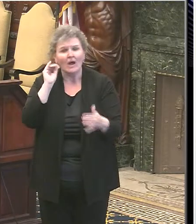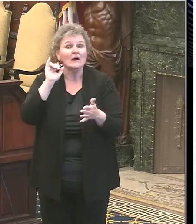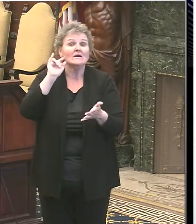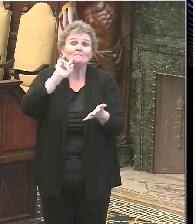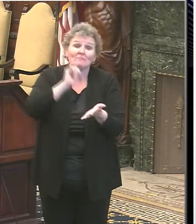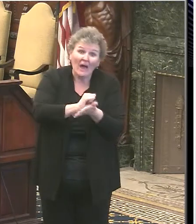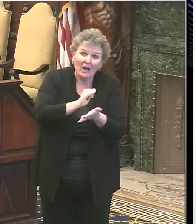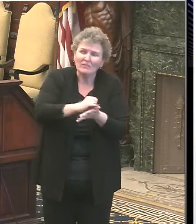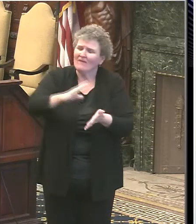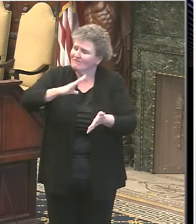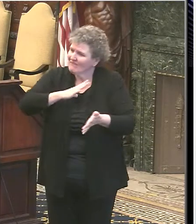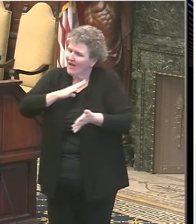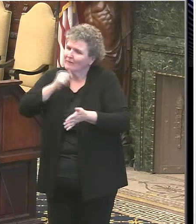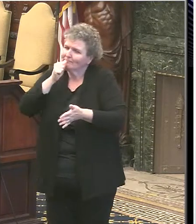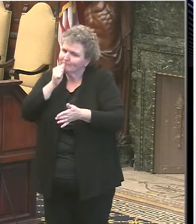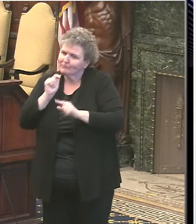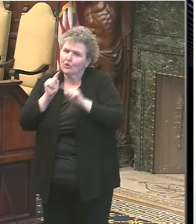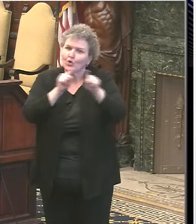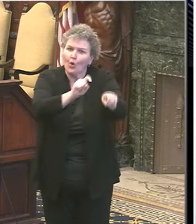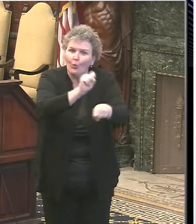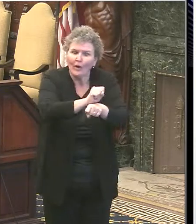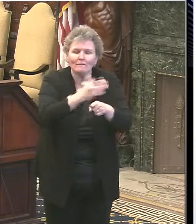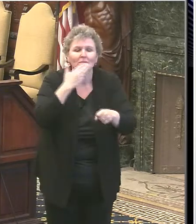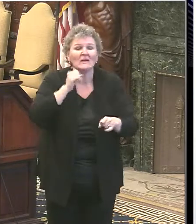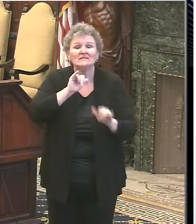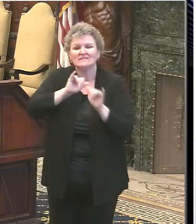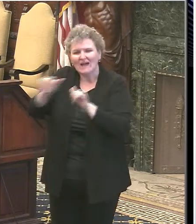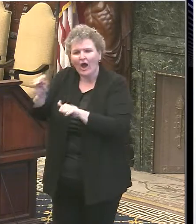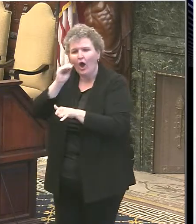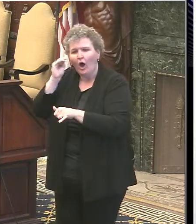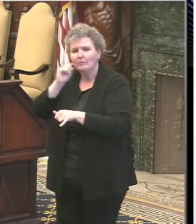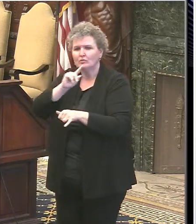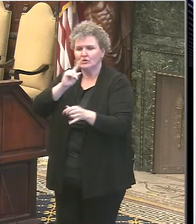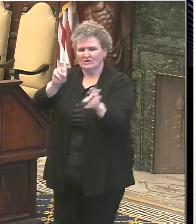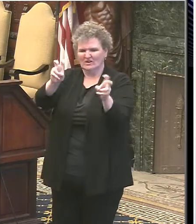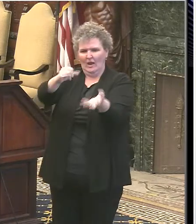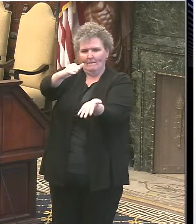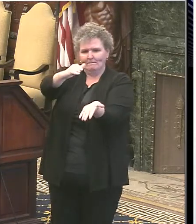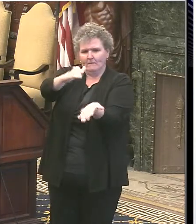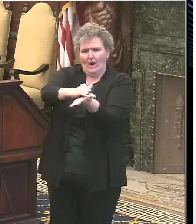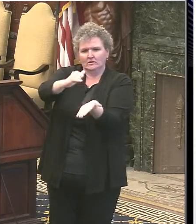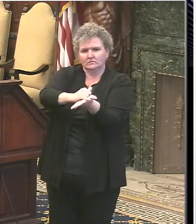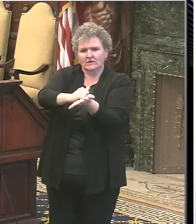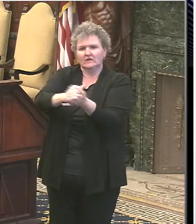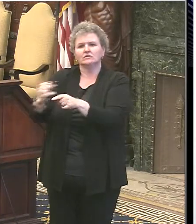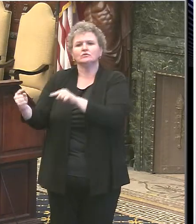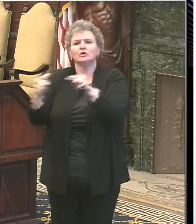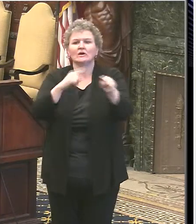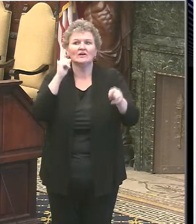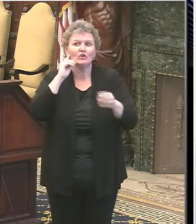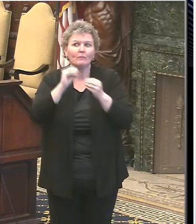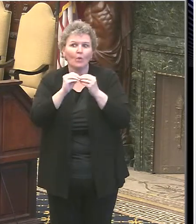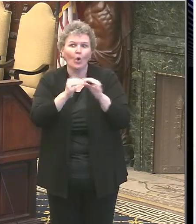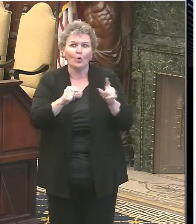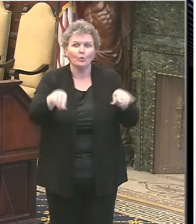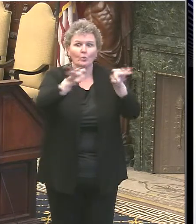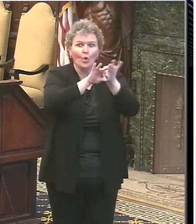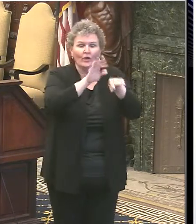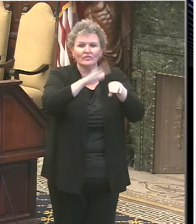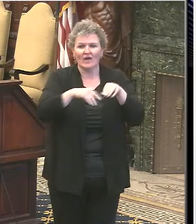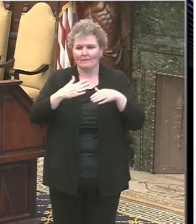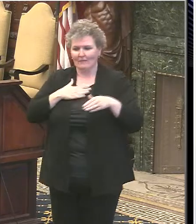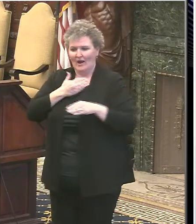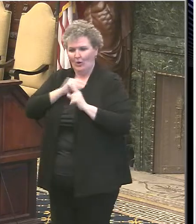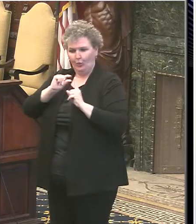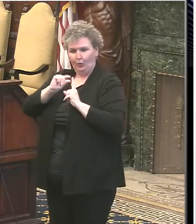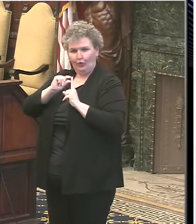home. That wording, unless impossible, is stronger than the wording in the city's order about working from home. The governor's order